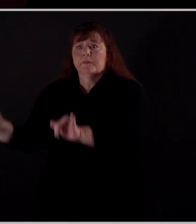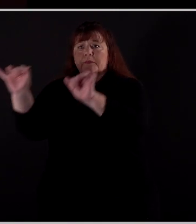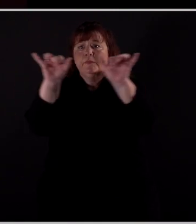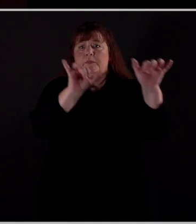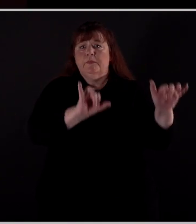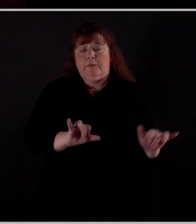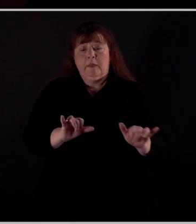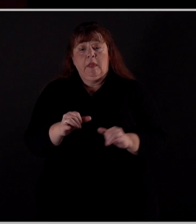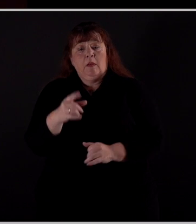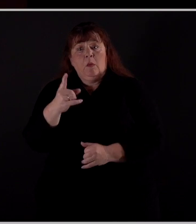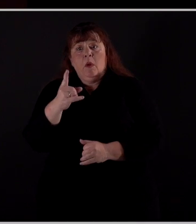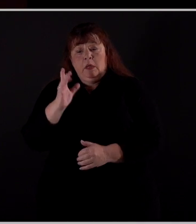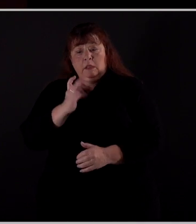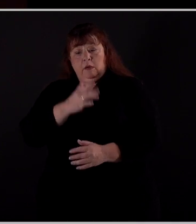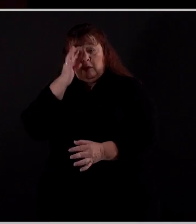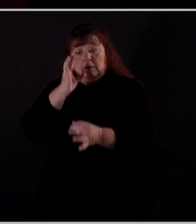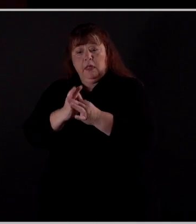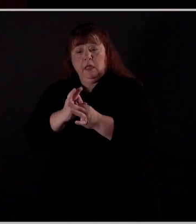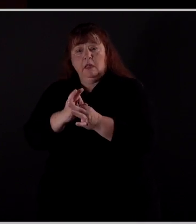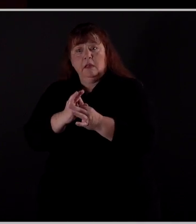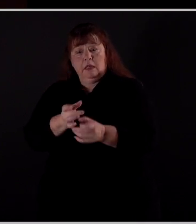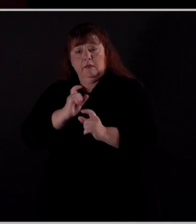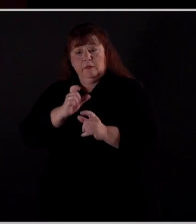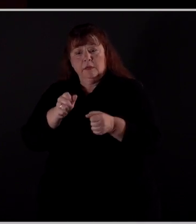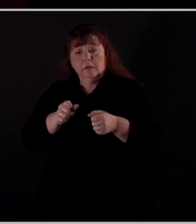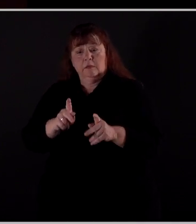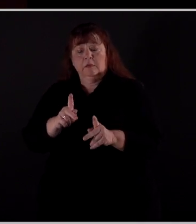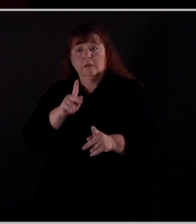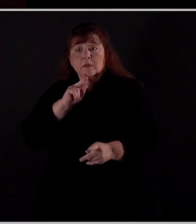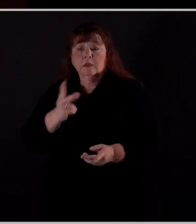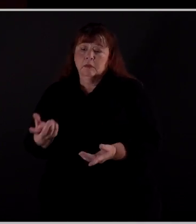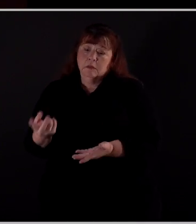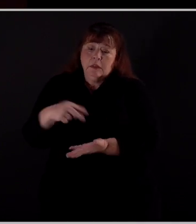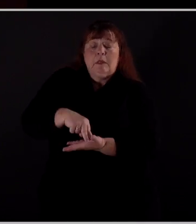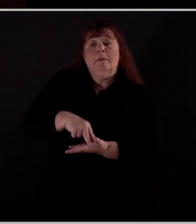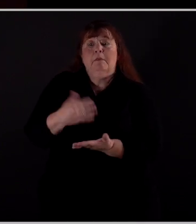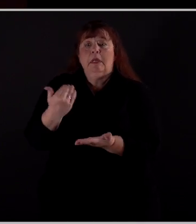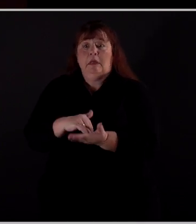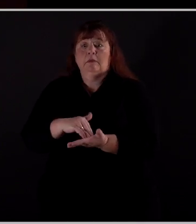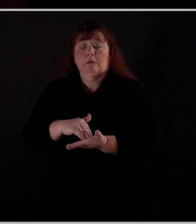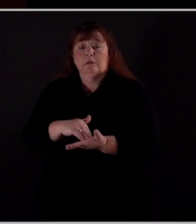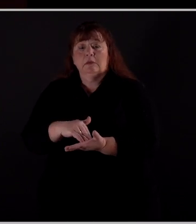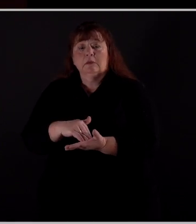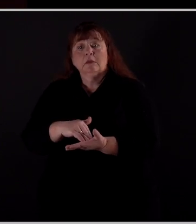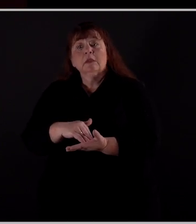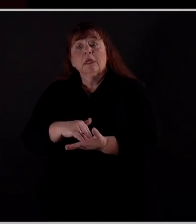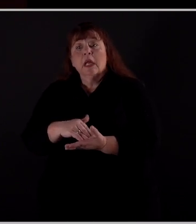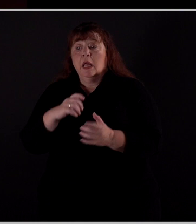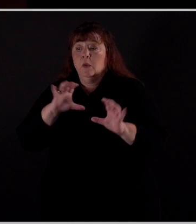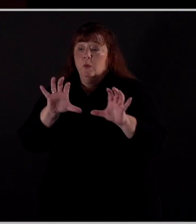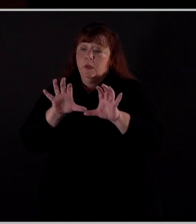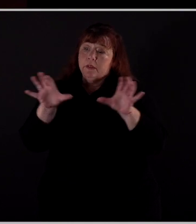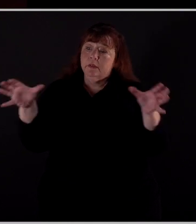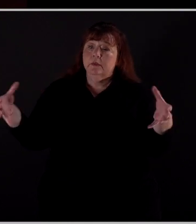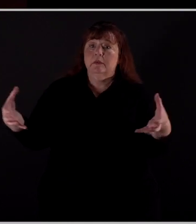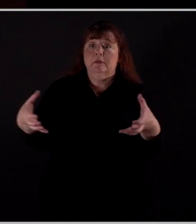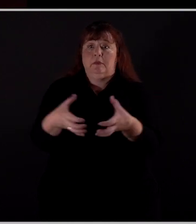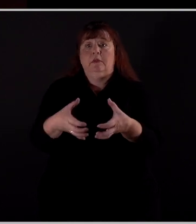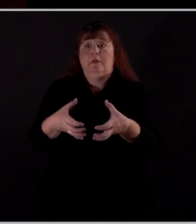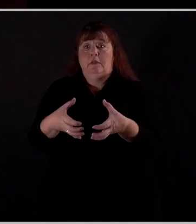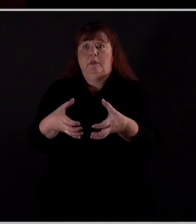of them is that our faith gives us the ability to stand back up again. And when we do that